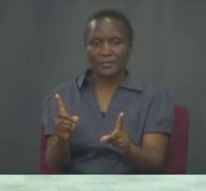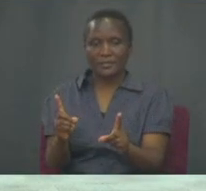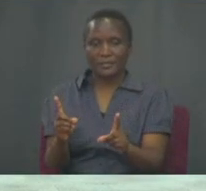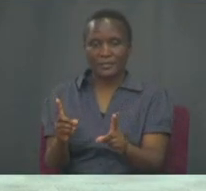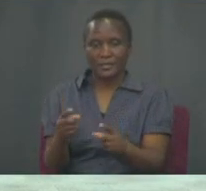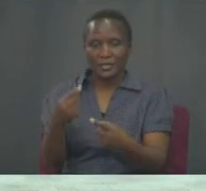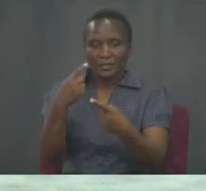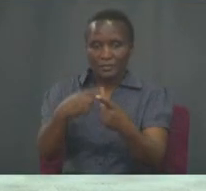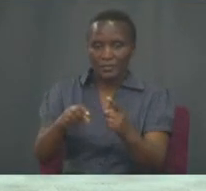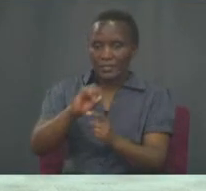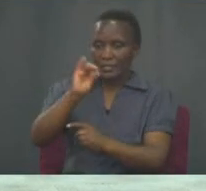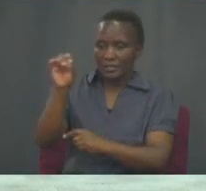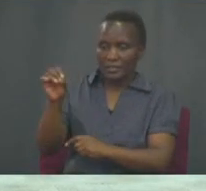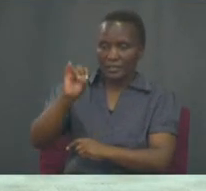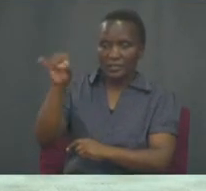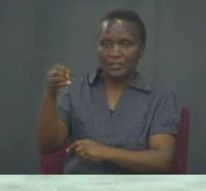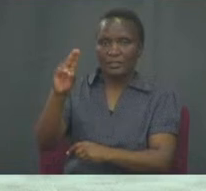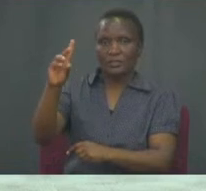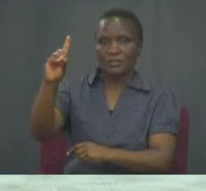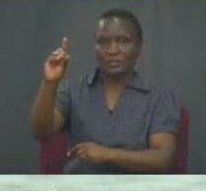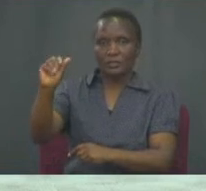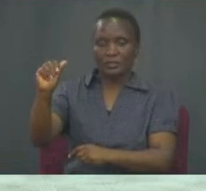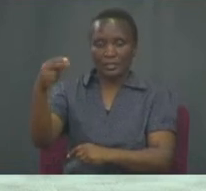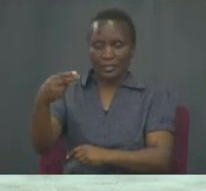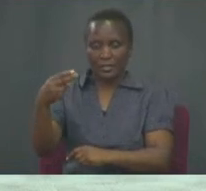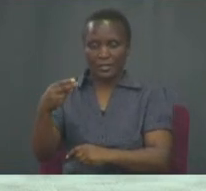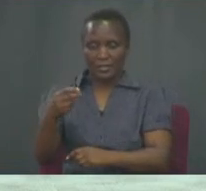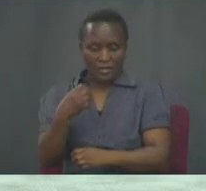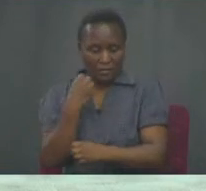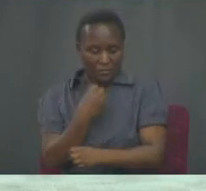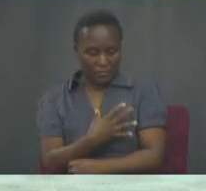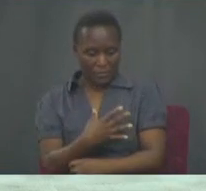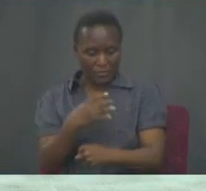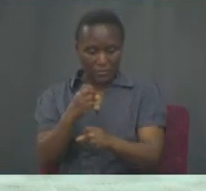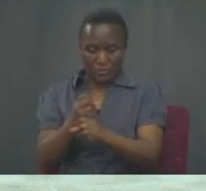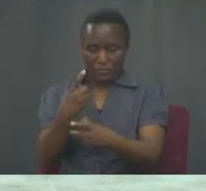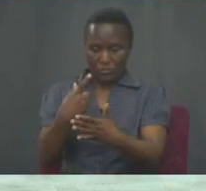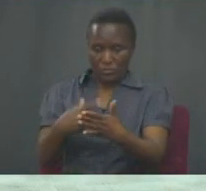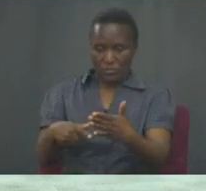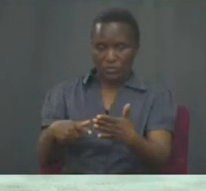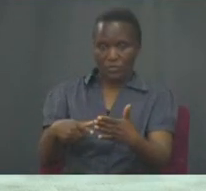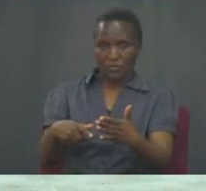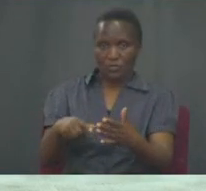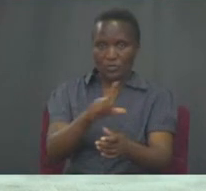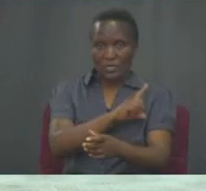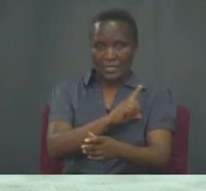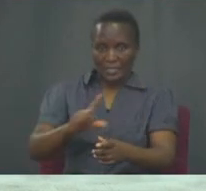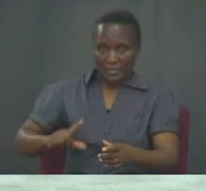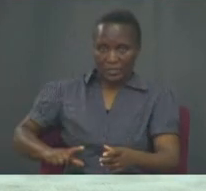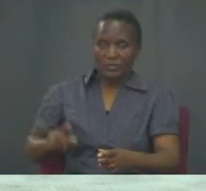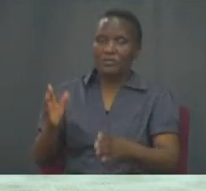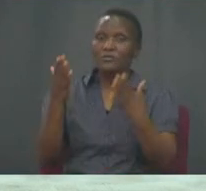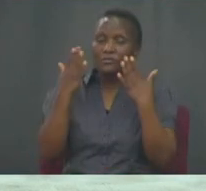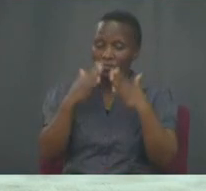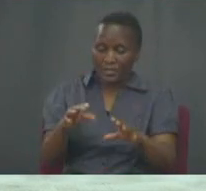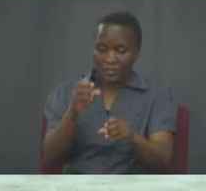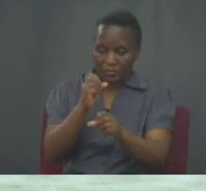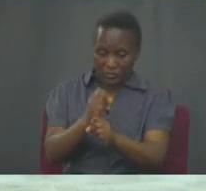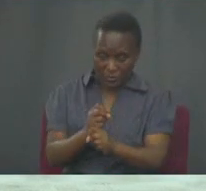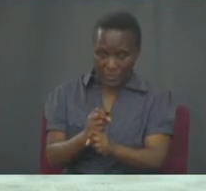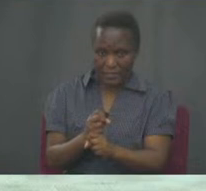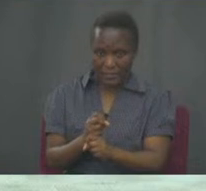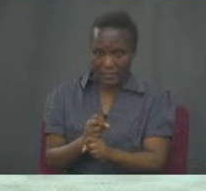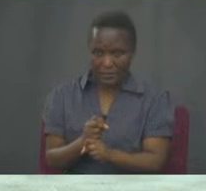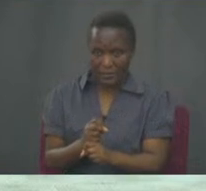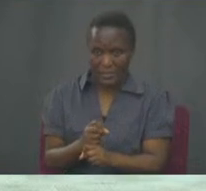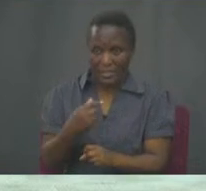But Judah is afraid to do what the Lord is done doing already. Do I have a